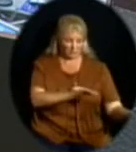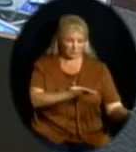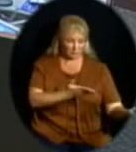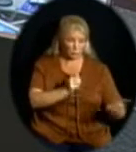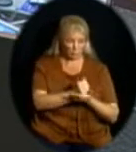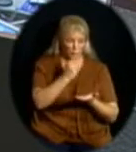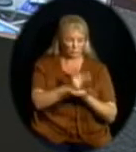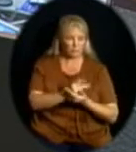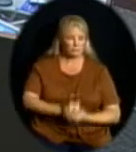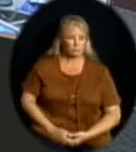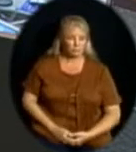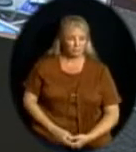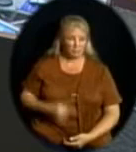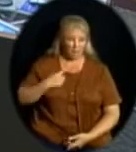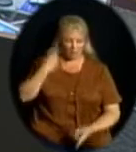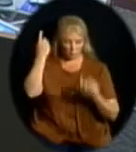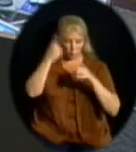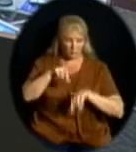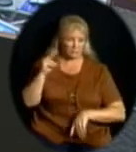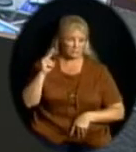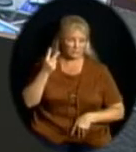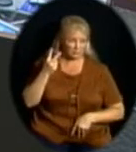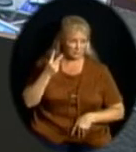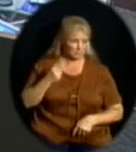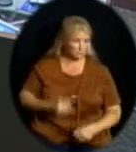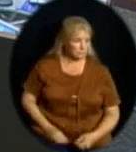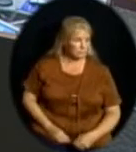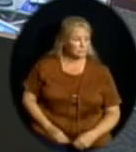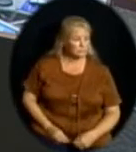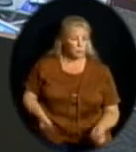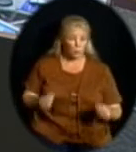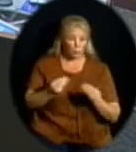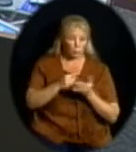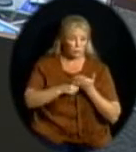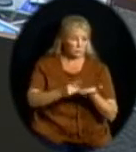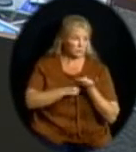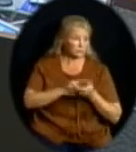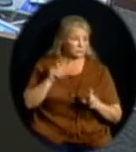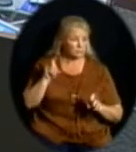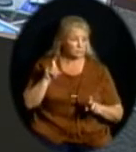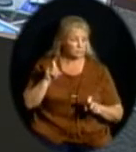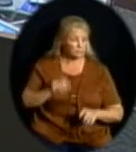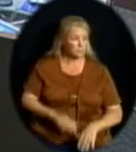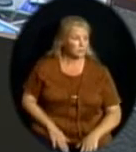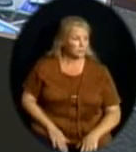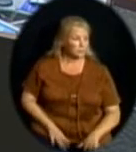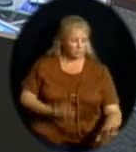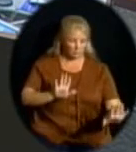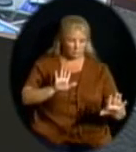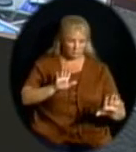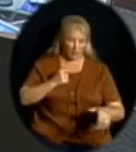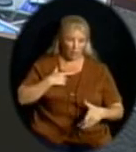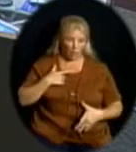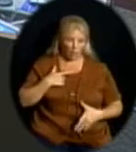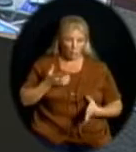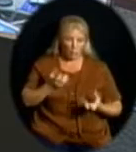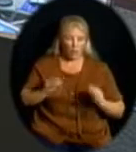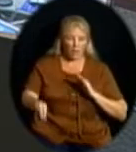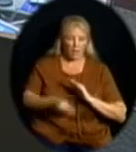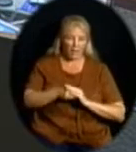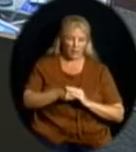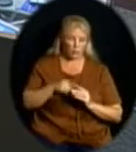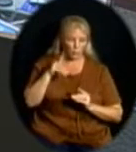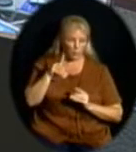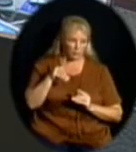Second. Thank you, Mr. Parker. Any further discussion? I just wanted to have one comment before we call the